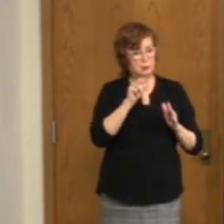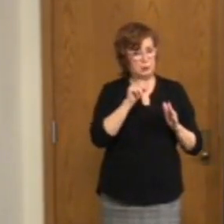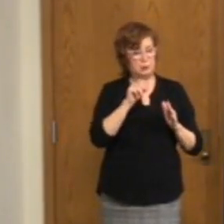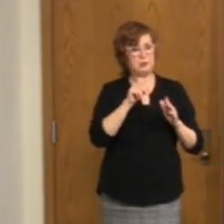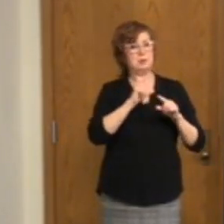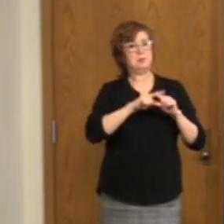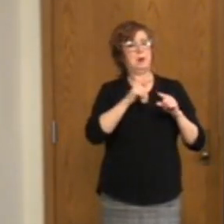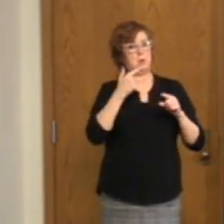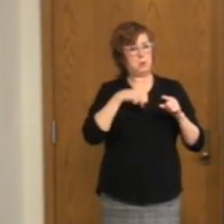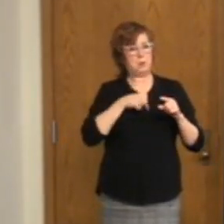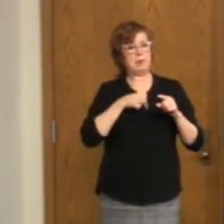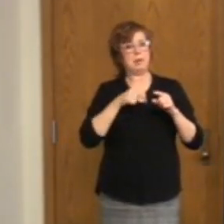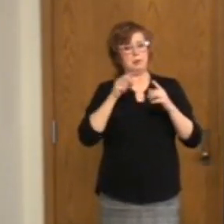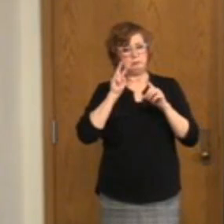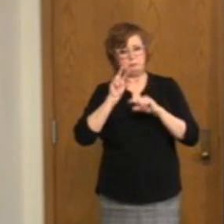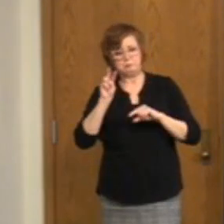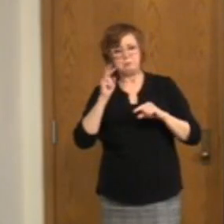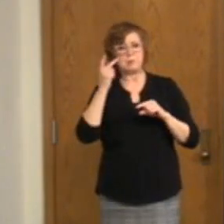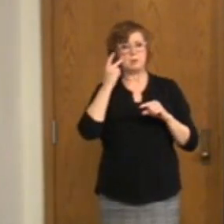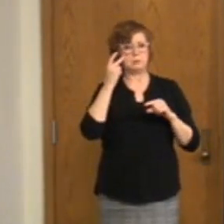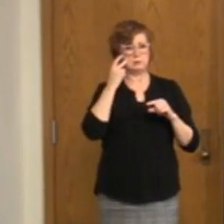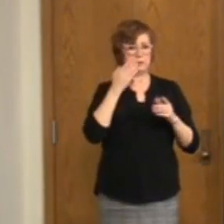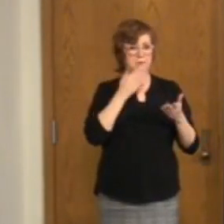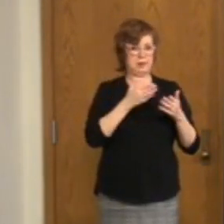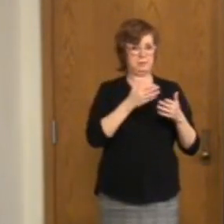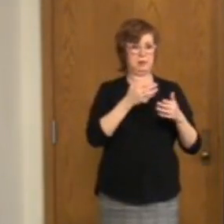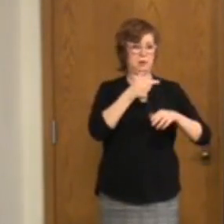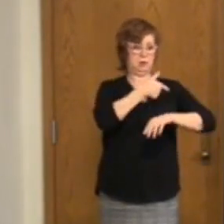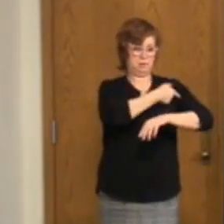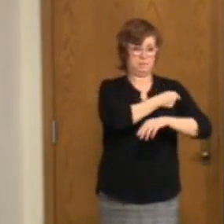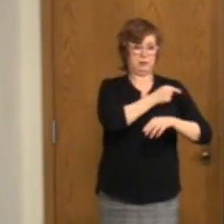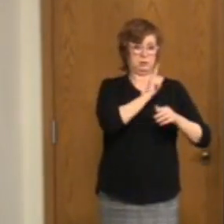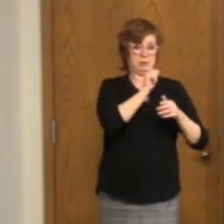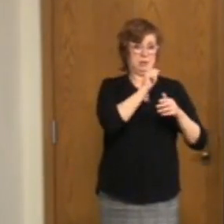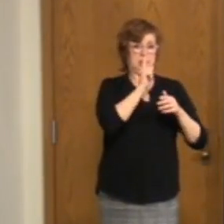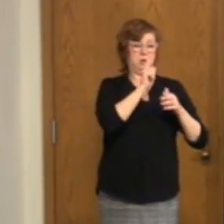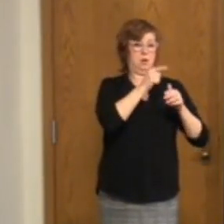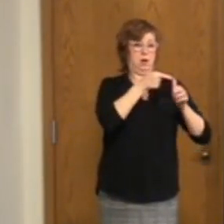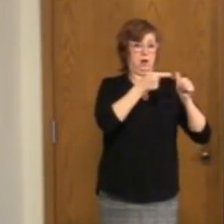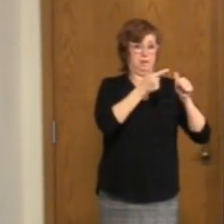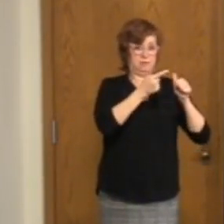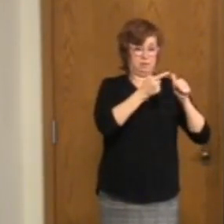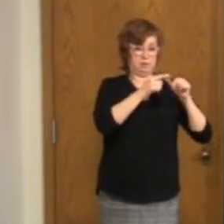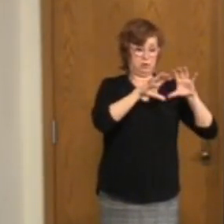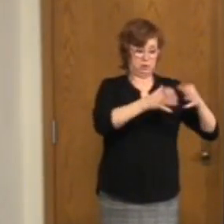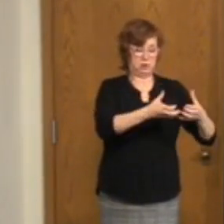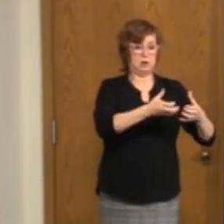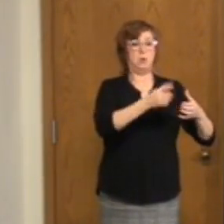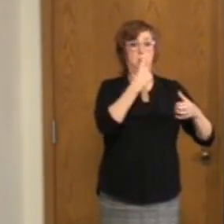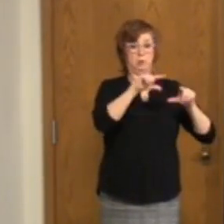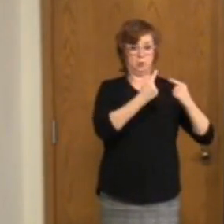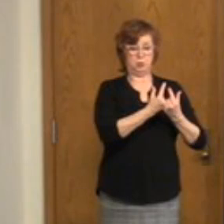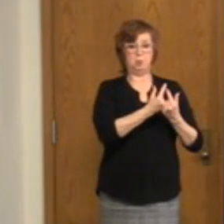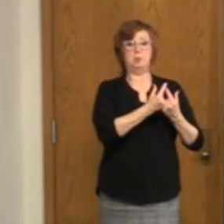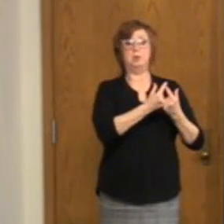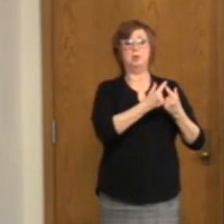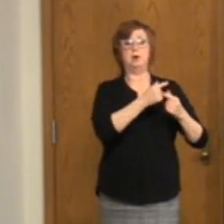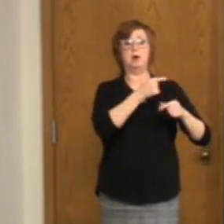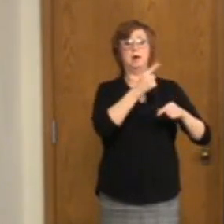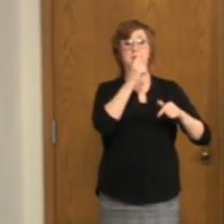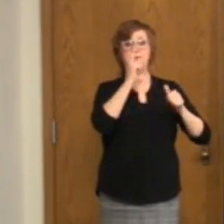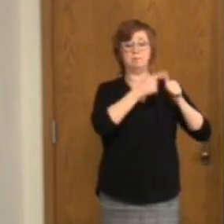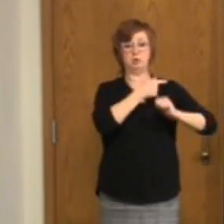think should support delaying the 2nd dose to 4 months. And what that will do is that will really accelerate our first dose